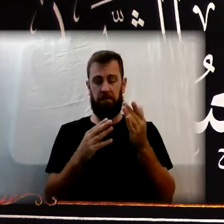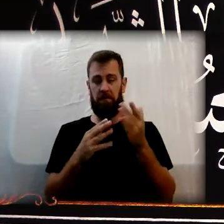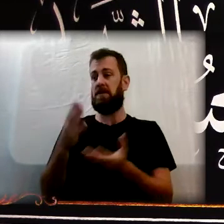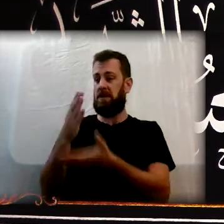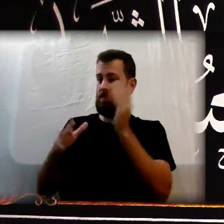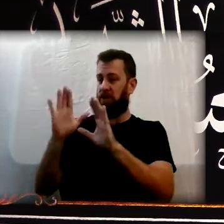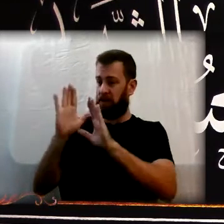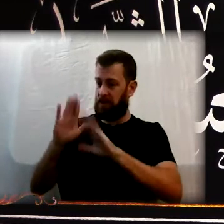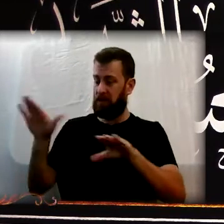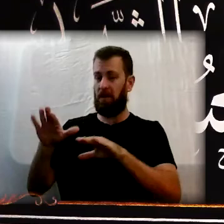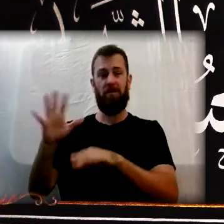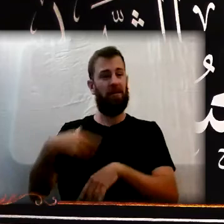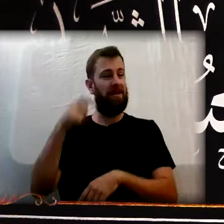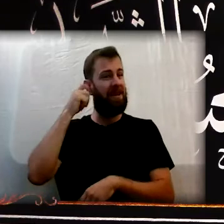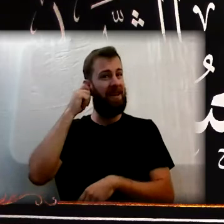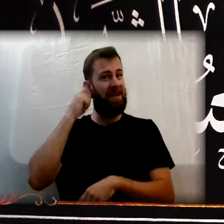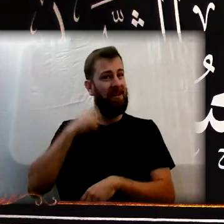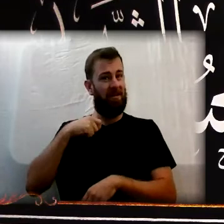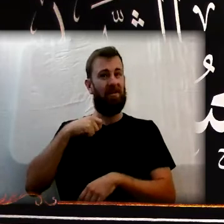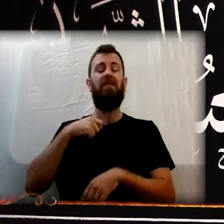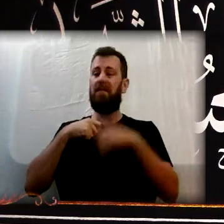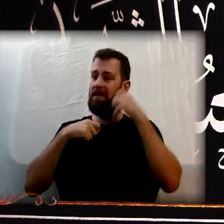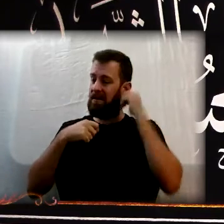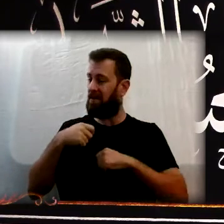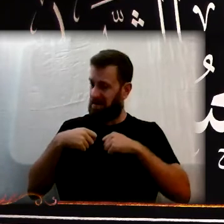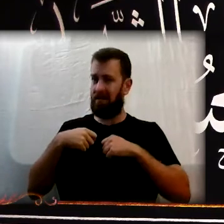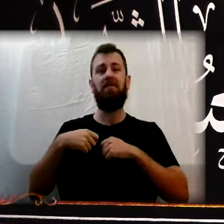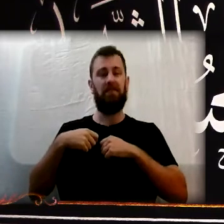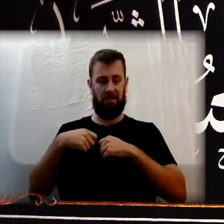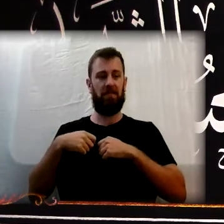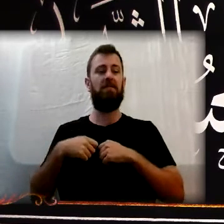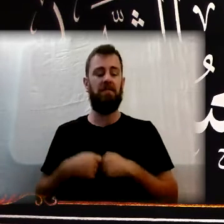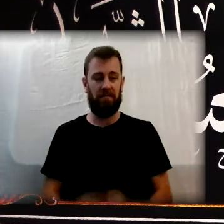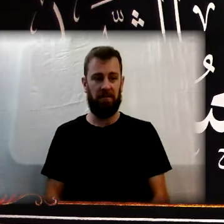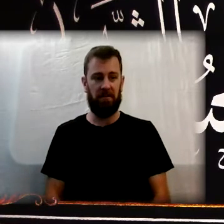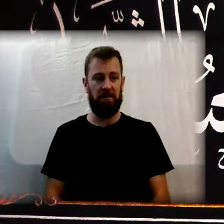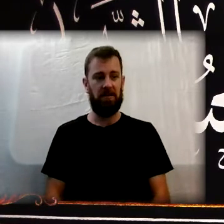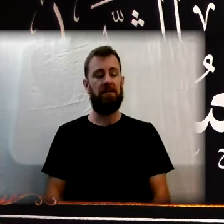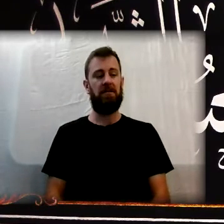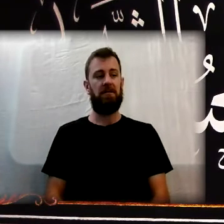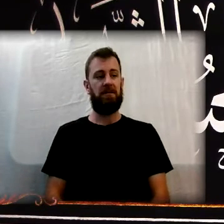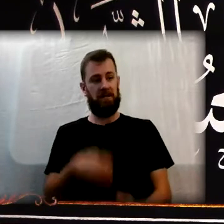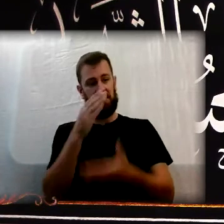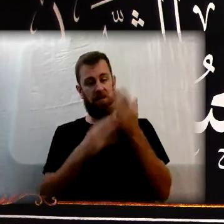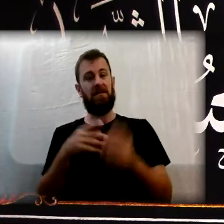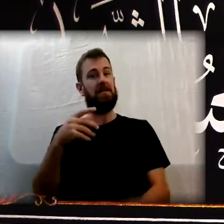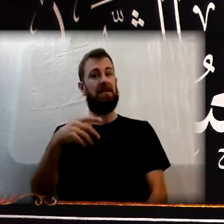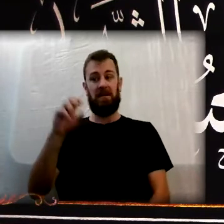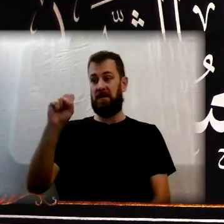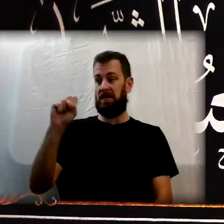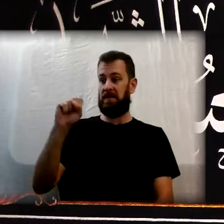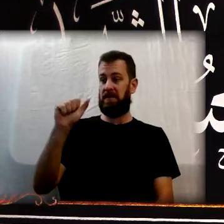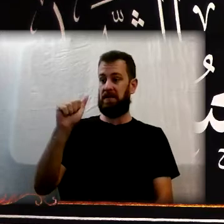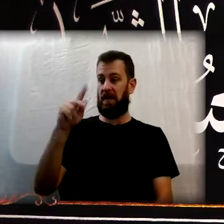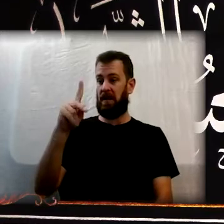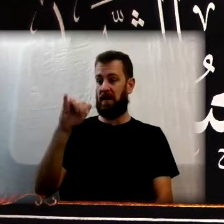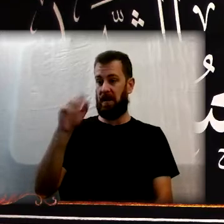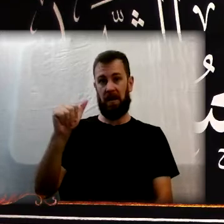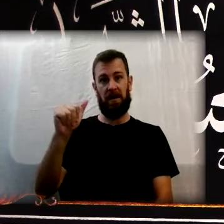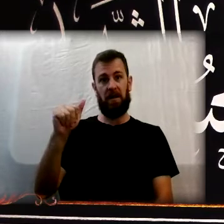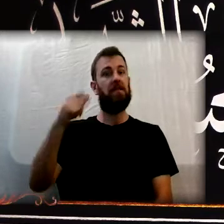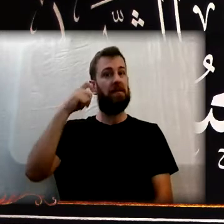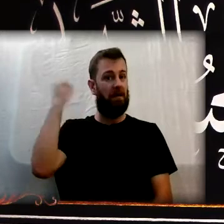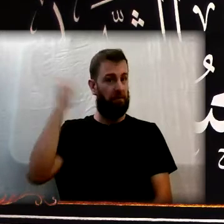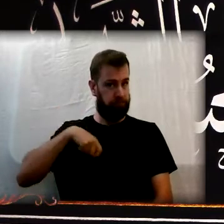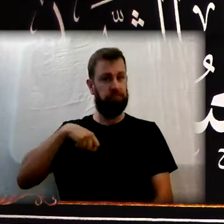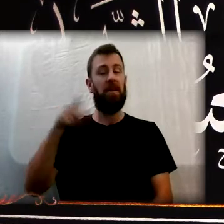Some children had their earrings snatched. We are told that Sakina's earrings were snatched from